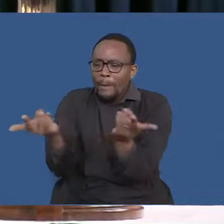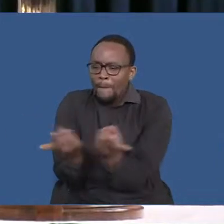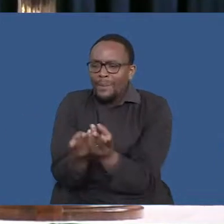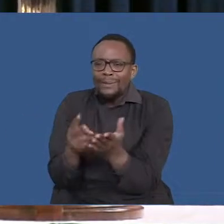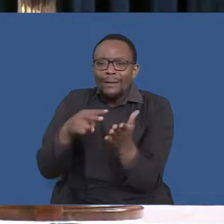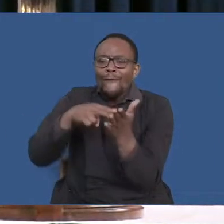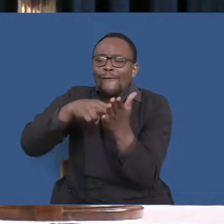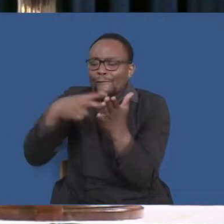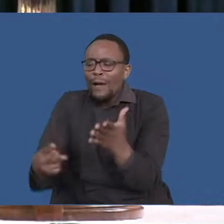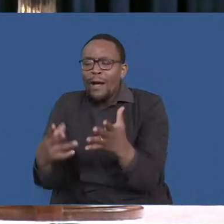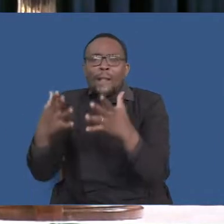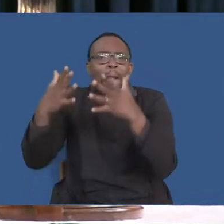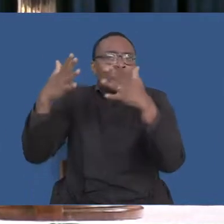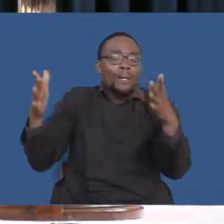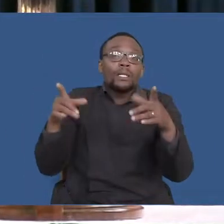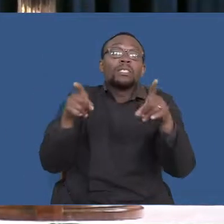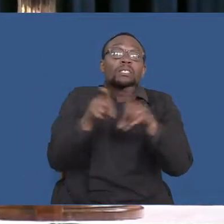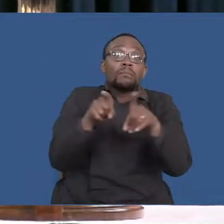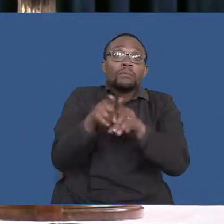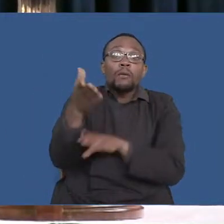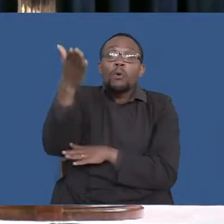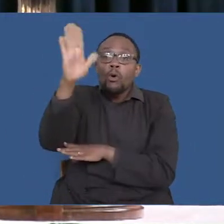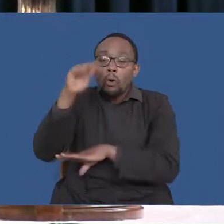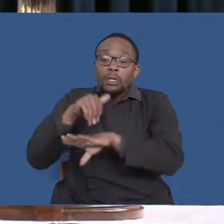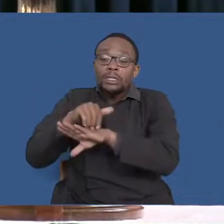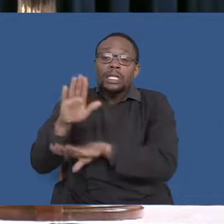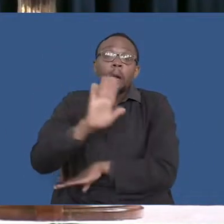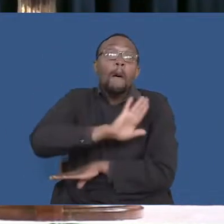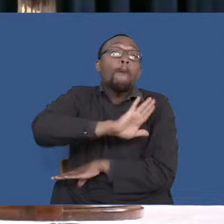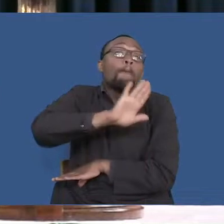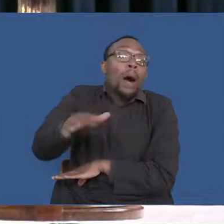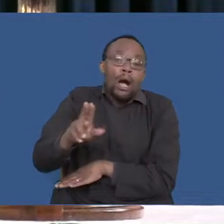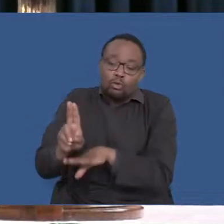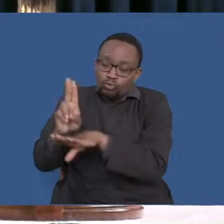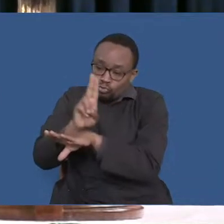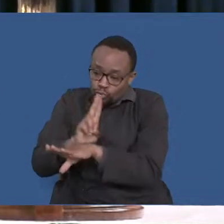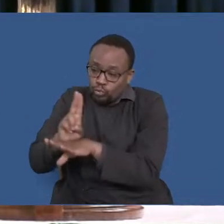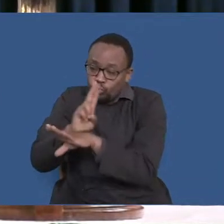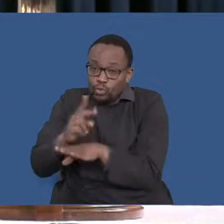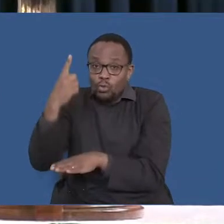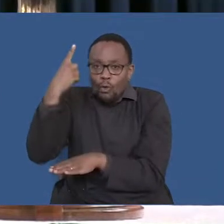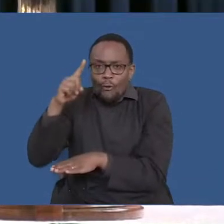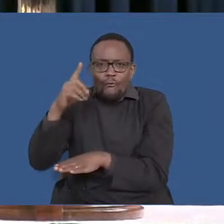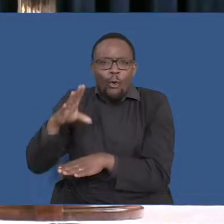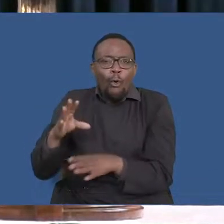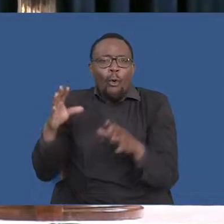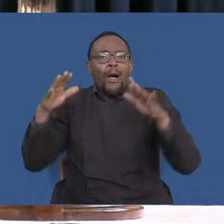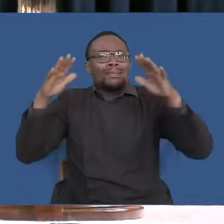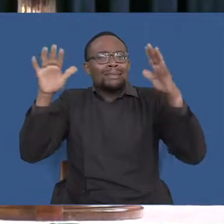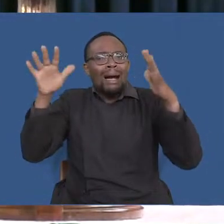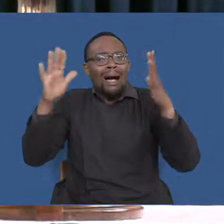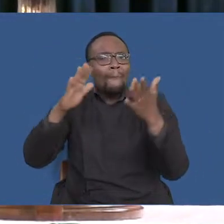greatest defeat was the same place that God was going to use for their greatest